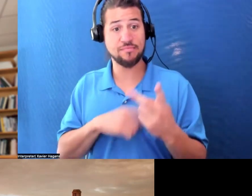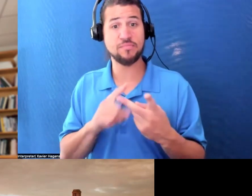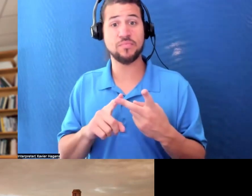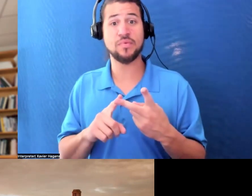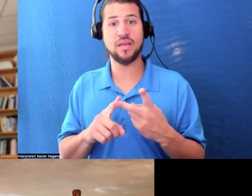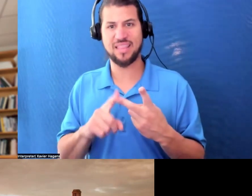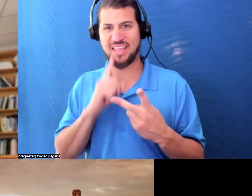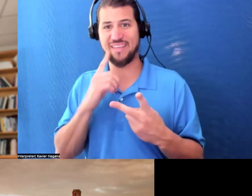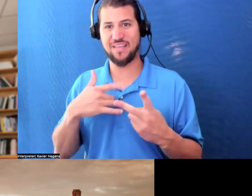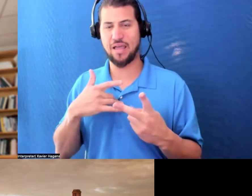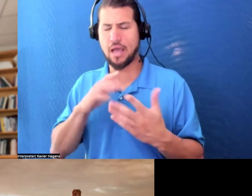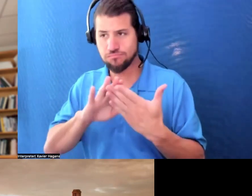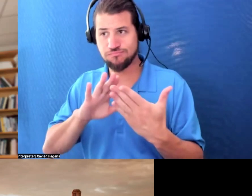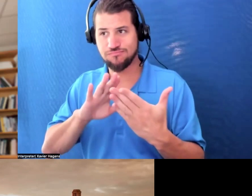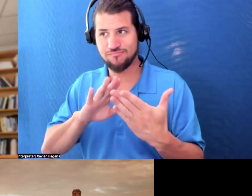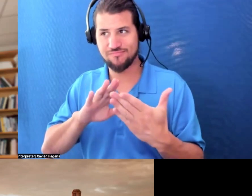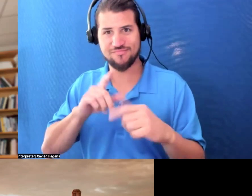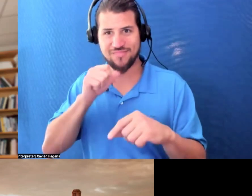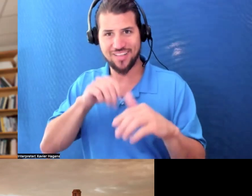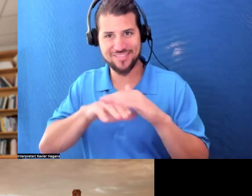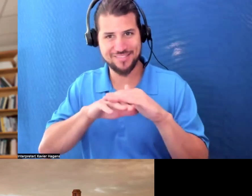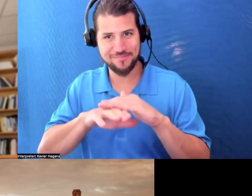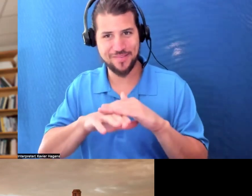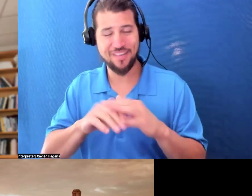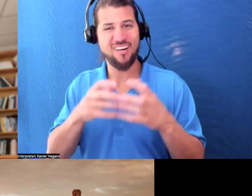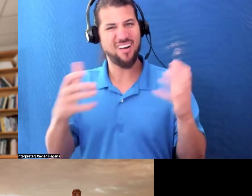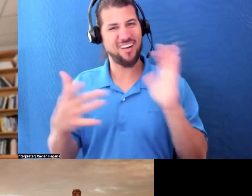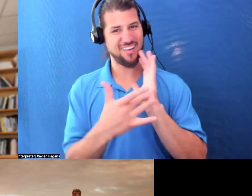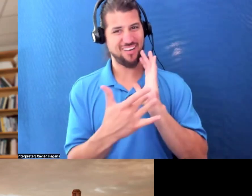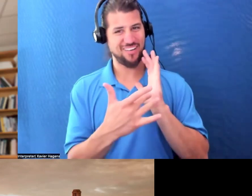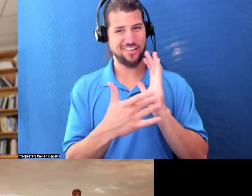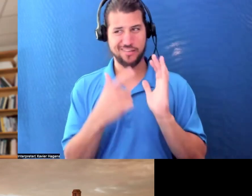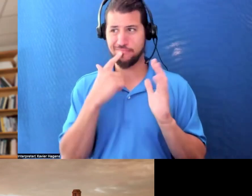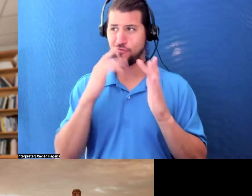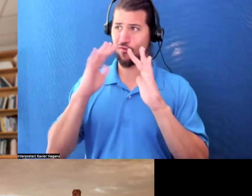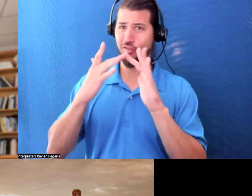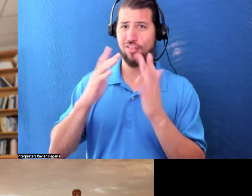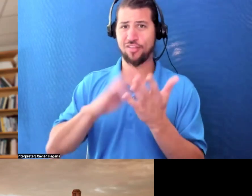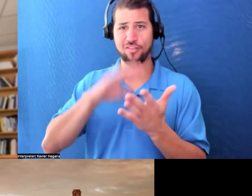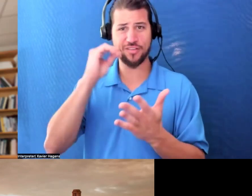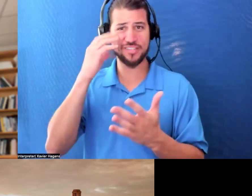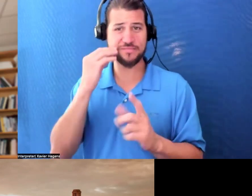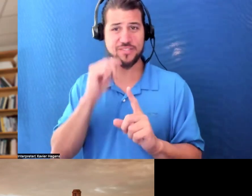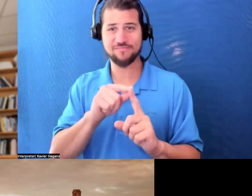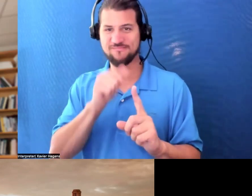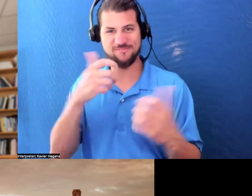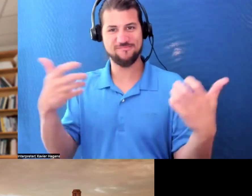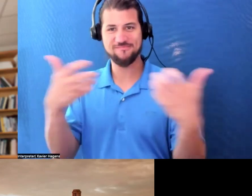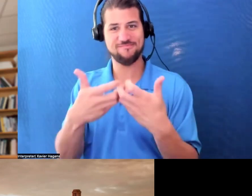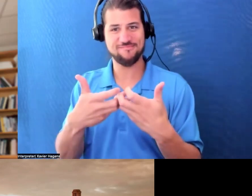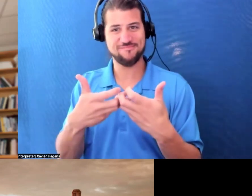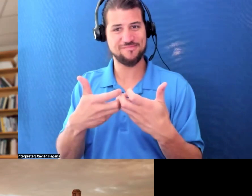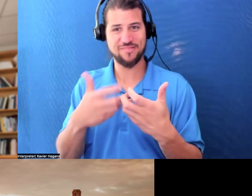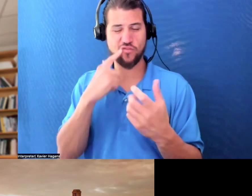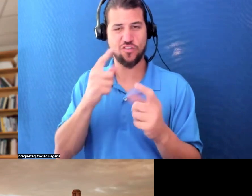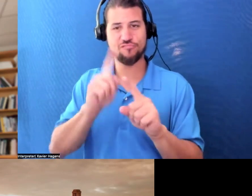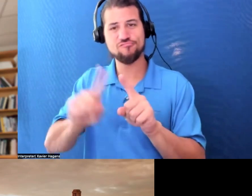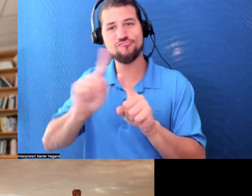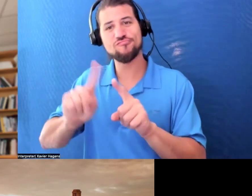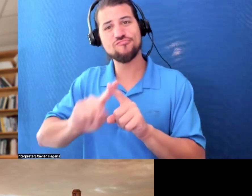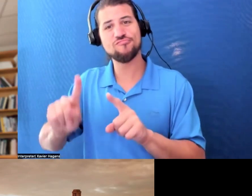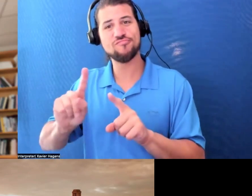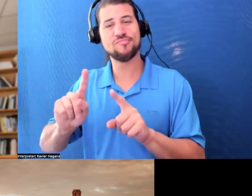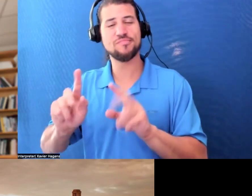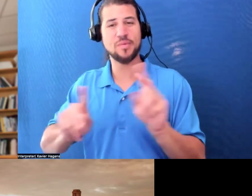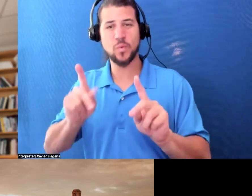be because a lot of technologies they were using for the online learning experience did not work well for a Mhm. variety of people